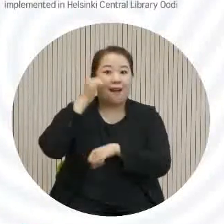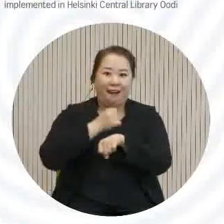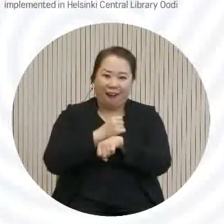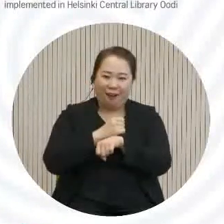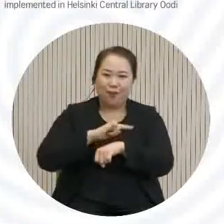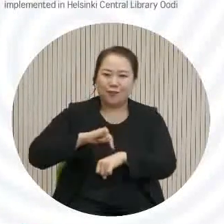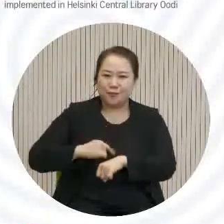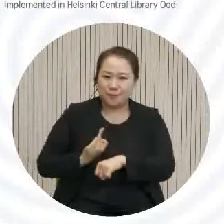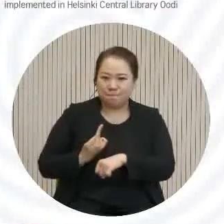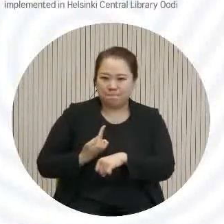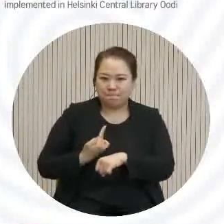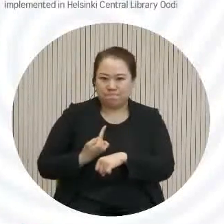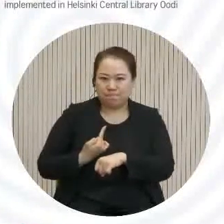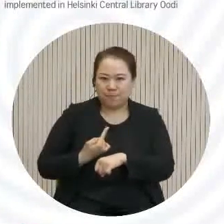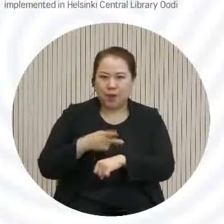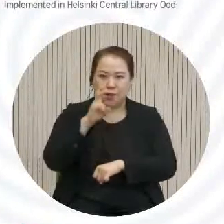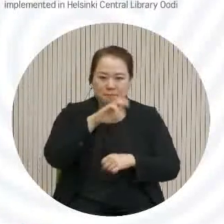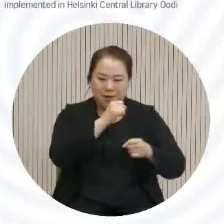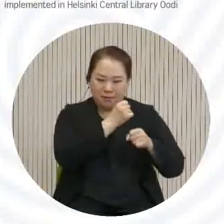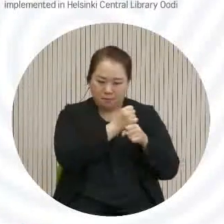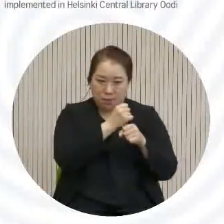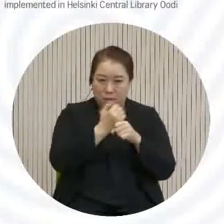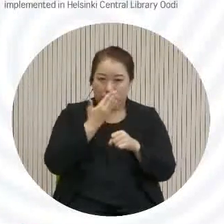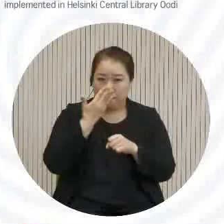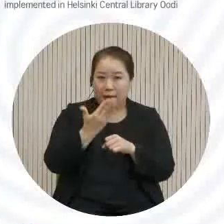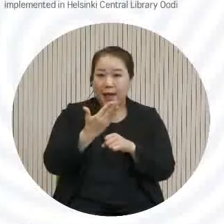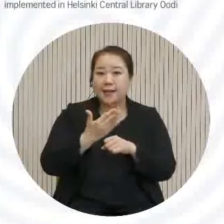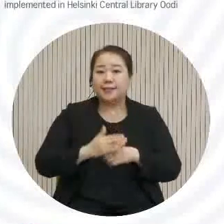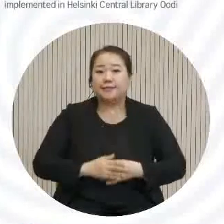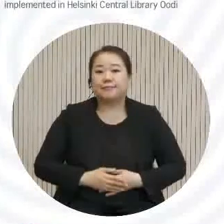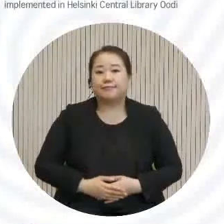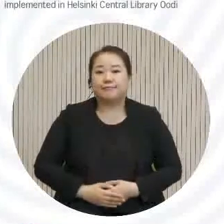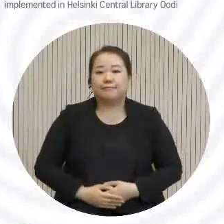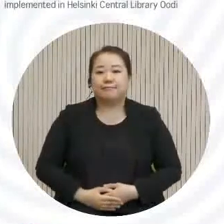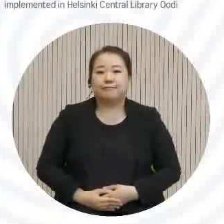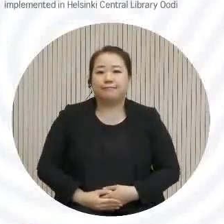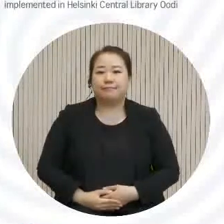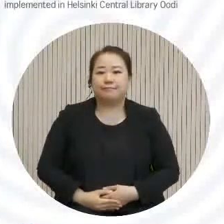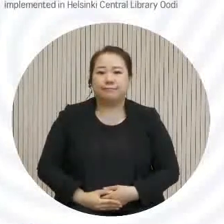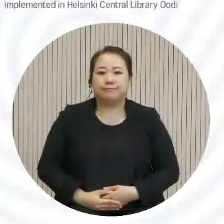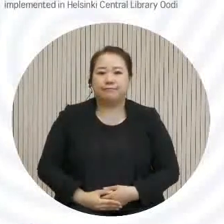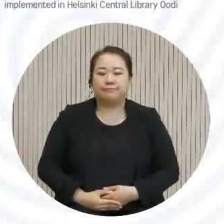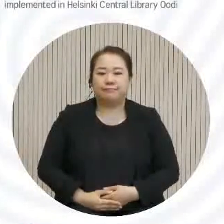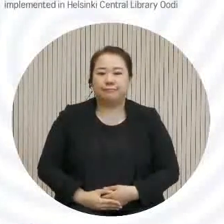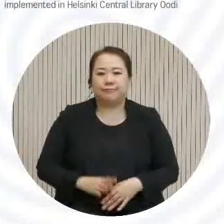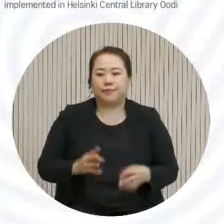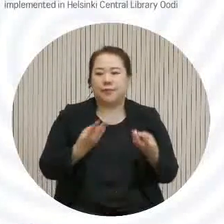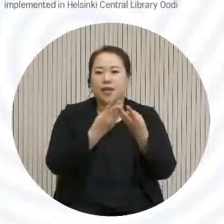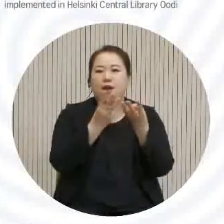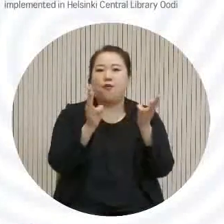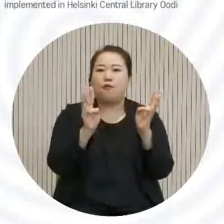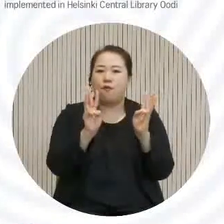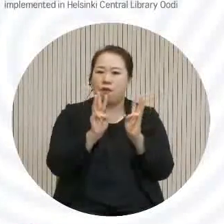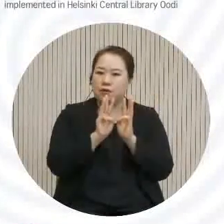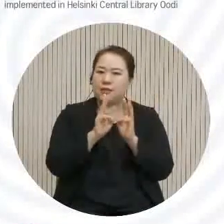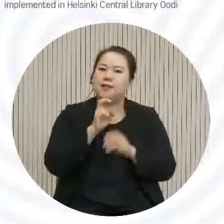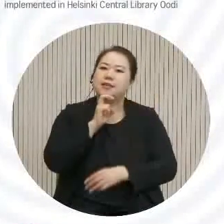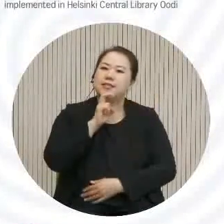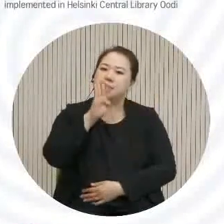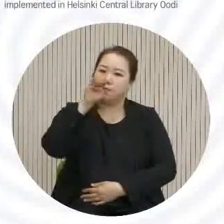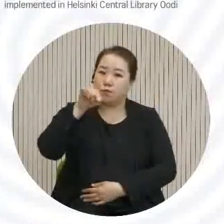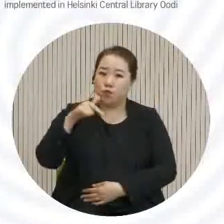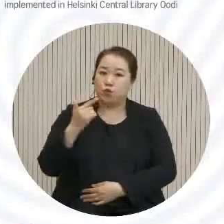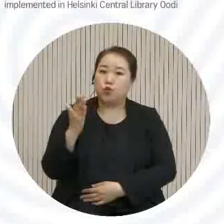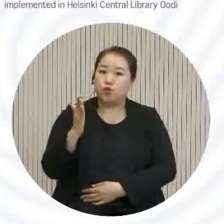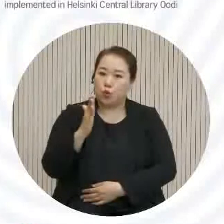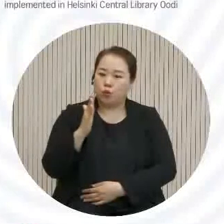own piece based on the story. Suitable time for this is around 20 minutes. In the